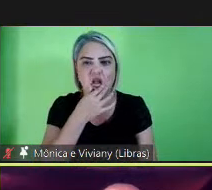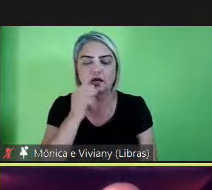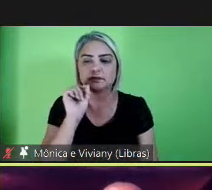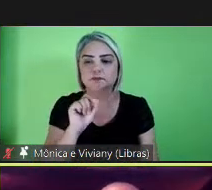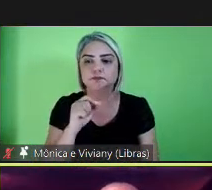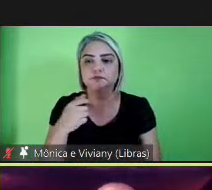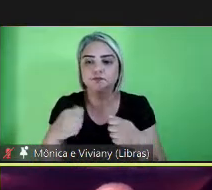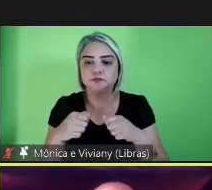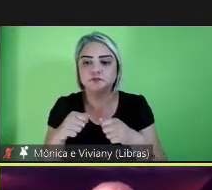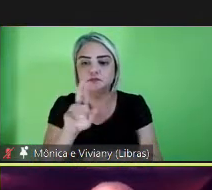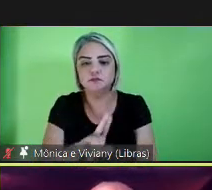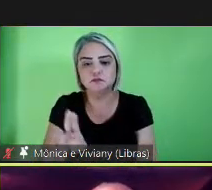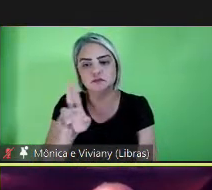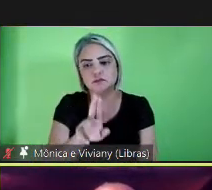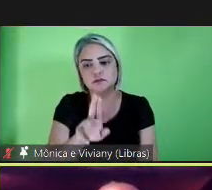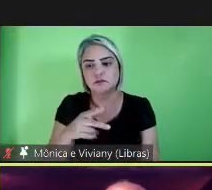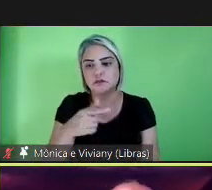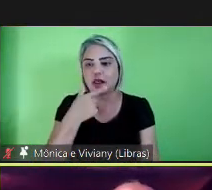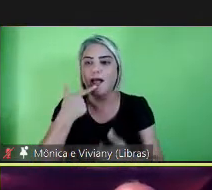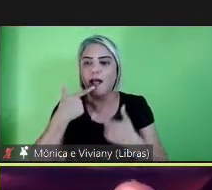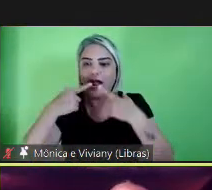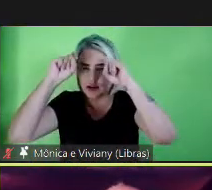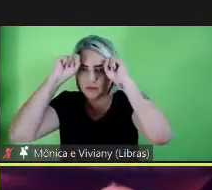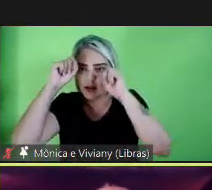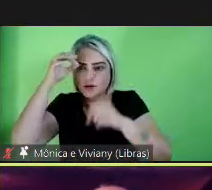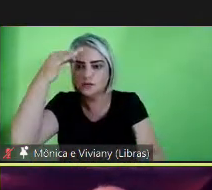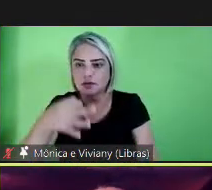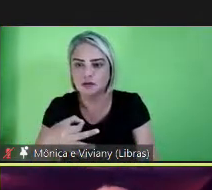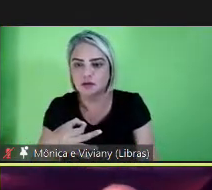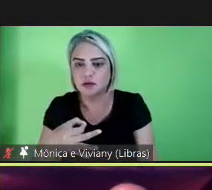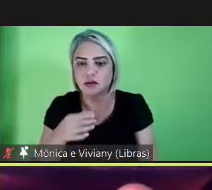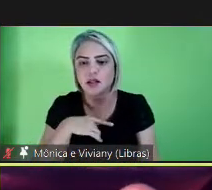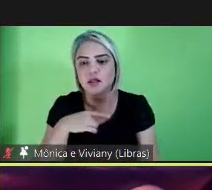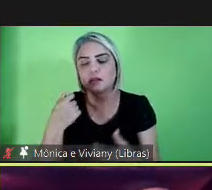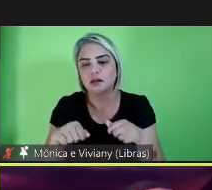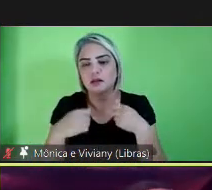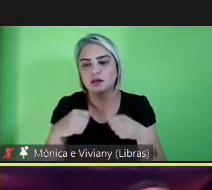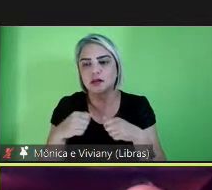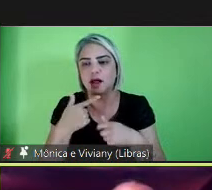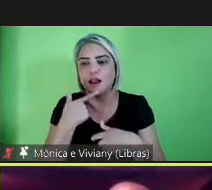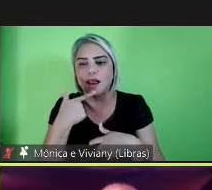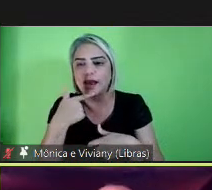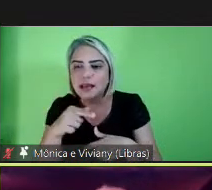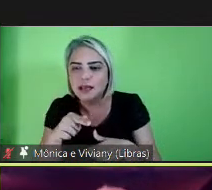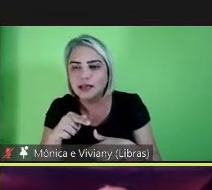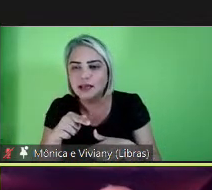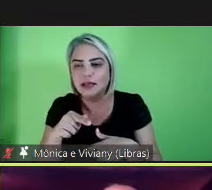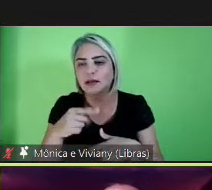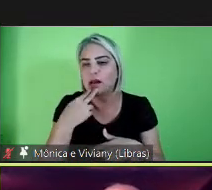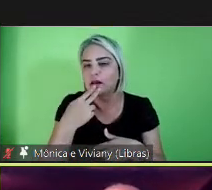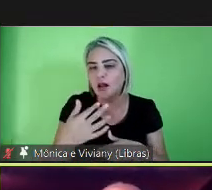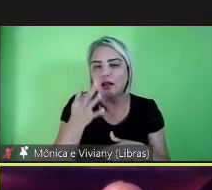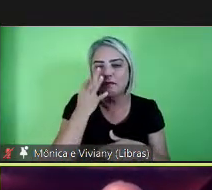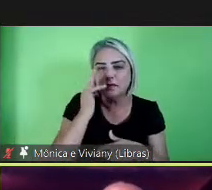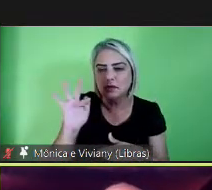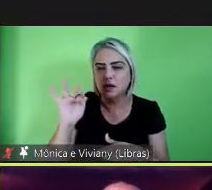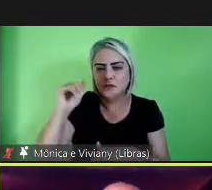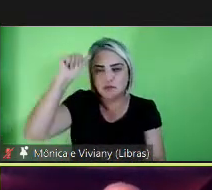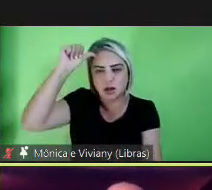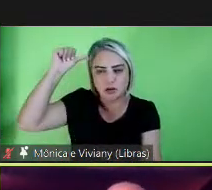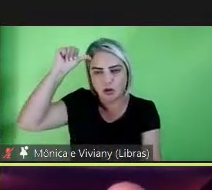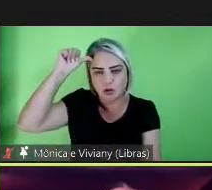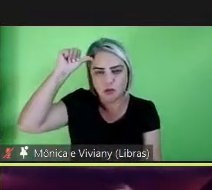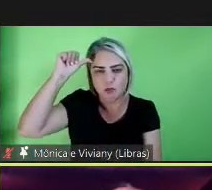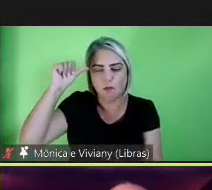say language, I'm not referring to English, French, Spanish, Hindu, and so forth. I'm